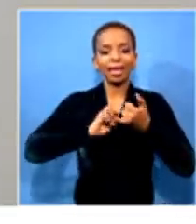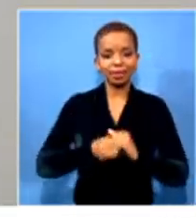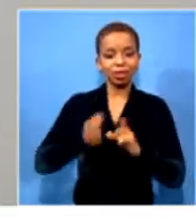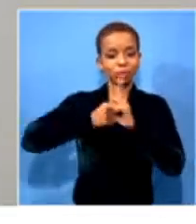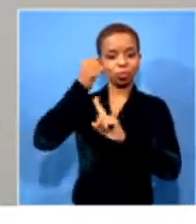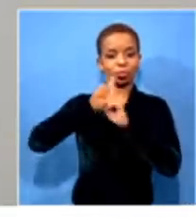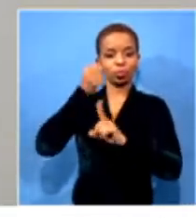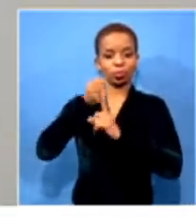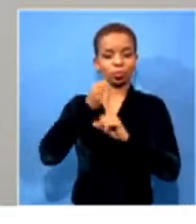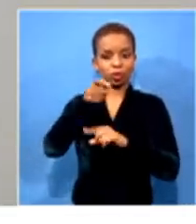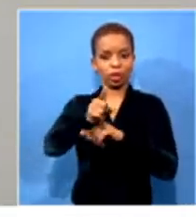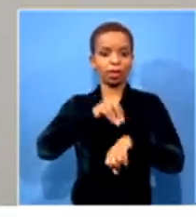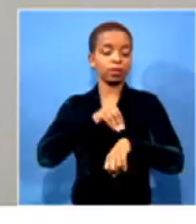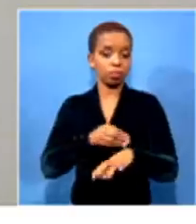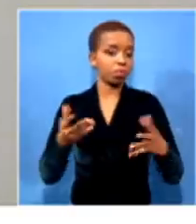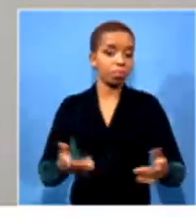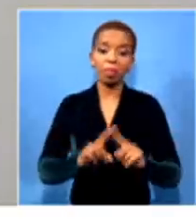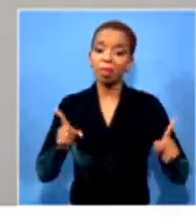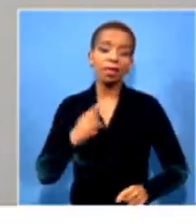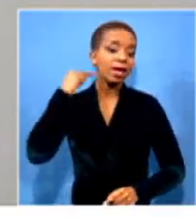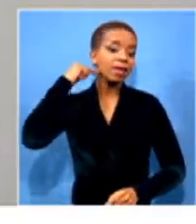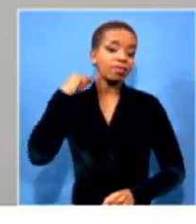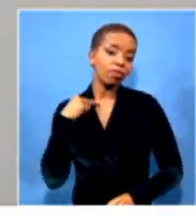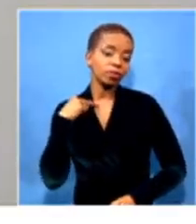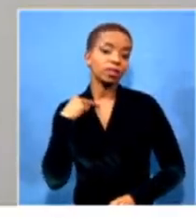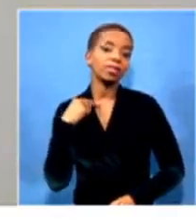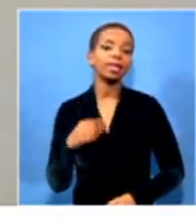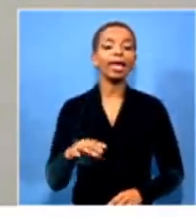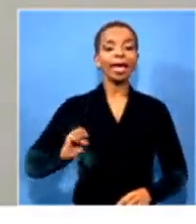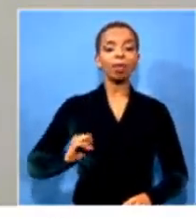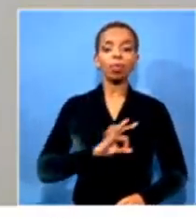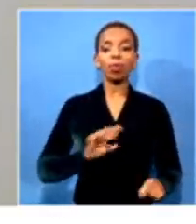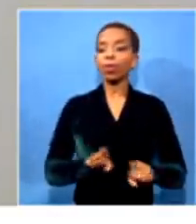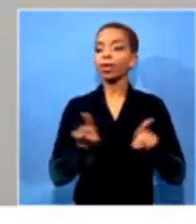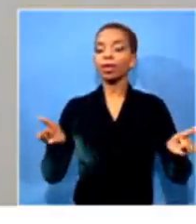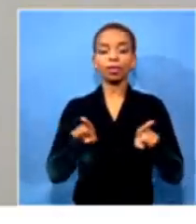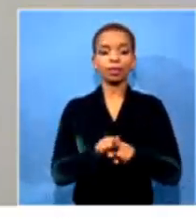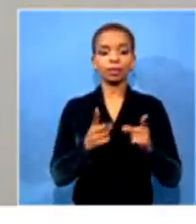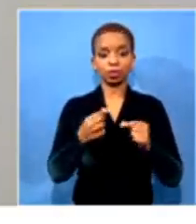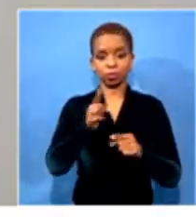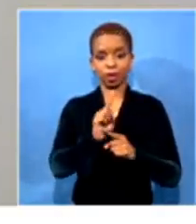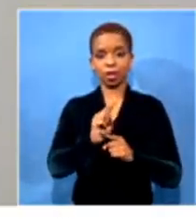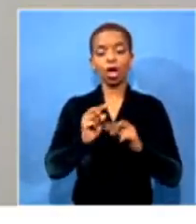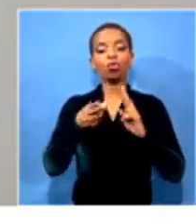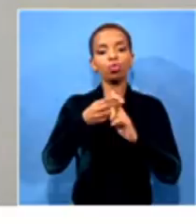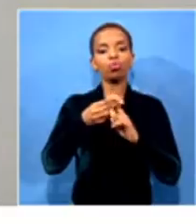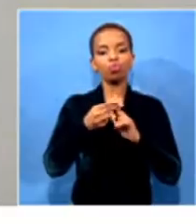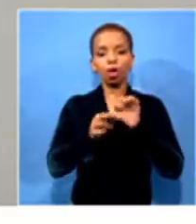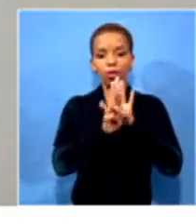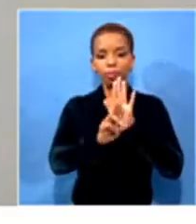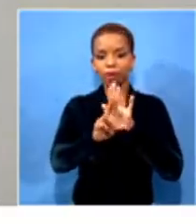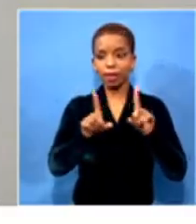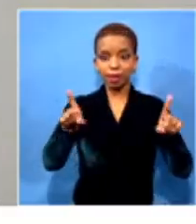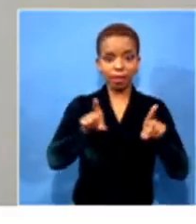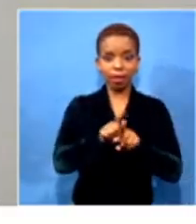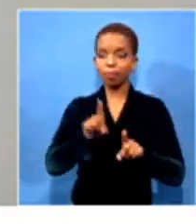this particular problem. Unfortunately, what the employees have is that they've got unions representing them. And we know that the unions have got this